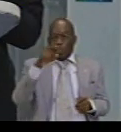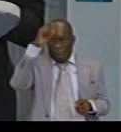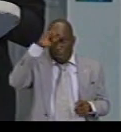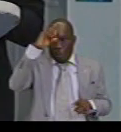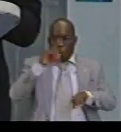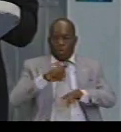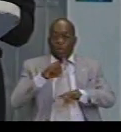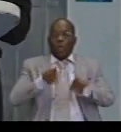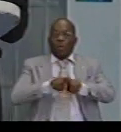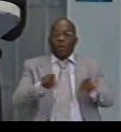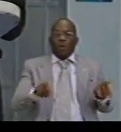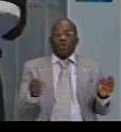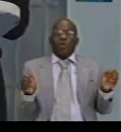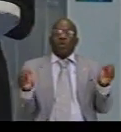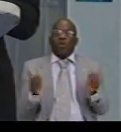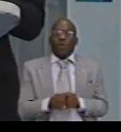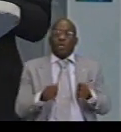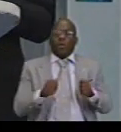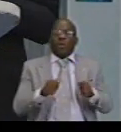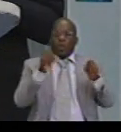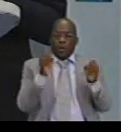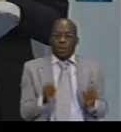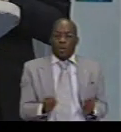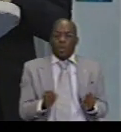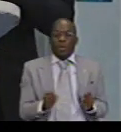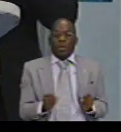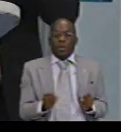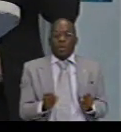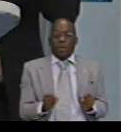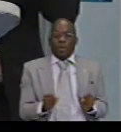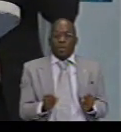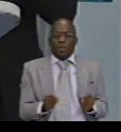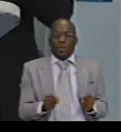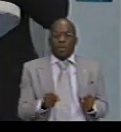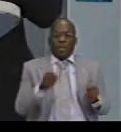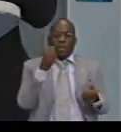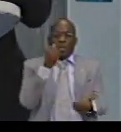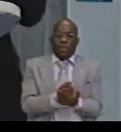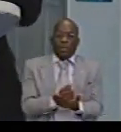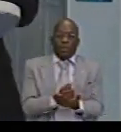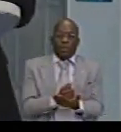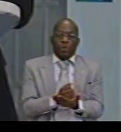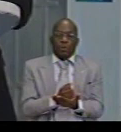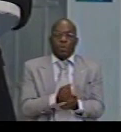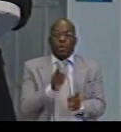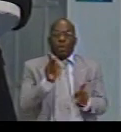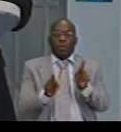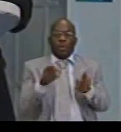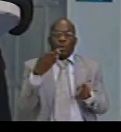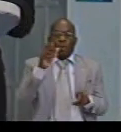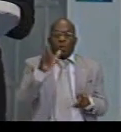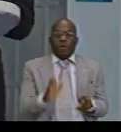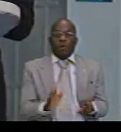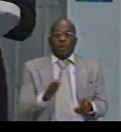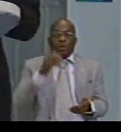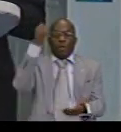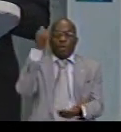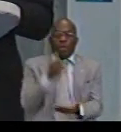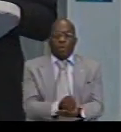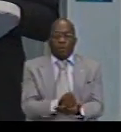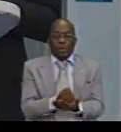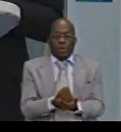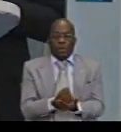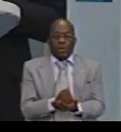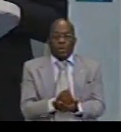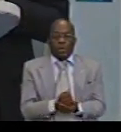power. Amen. Amen. I say, people of God, amen.